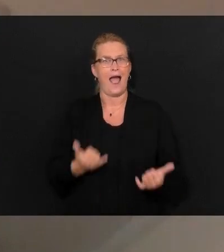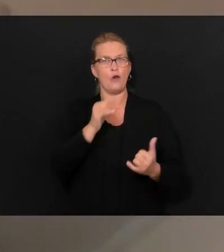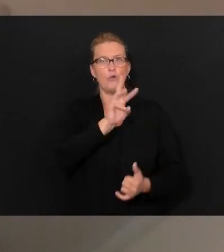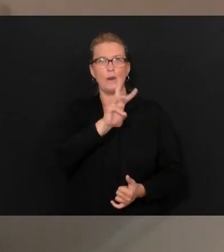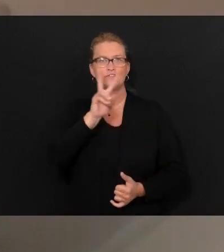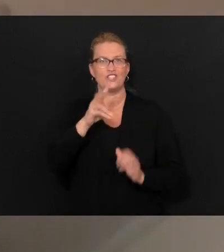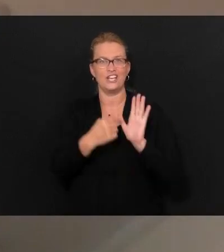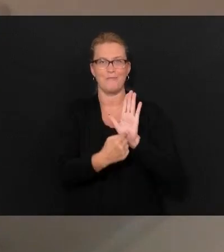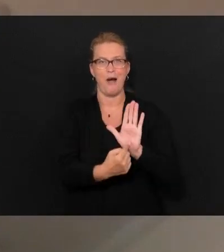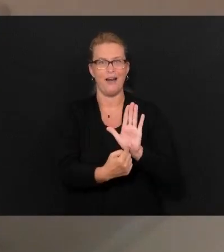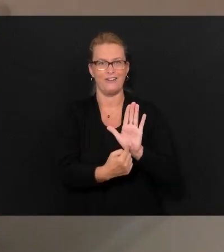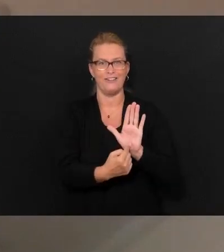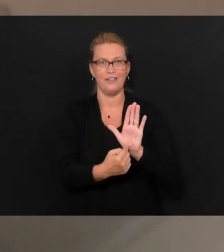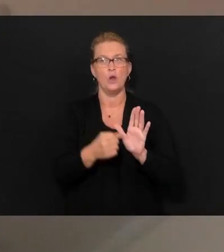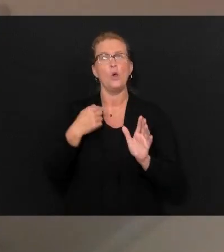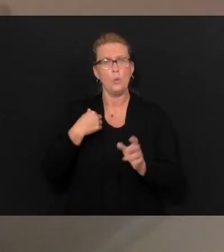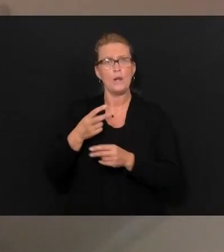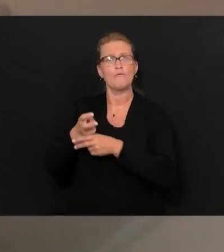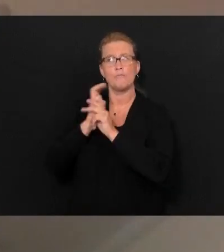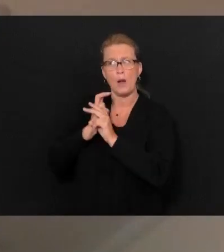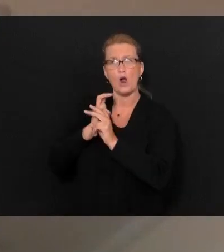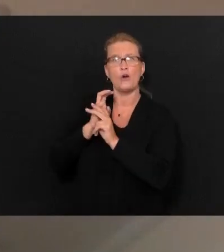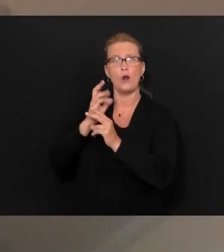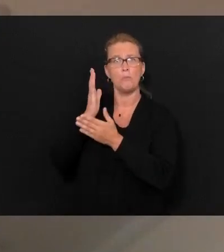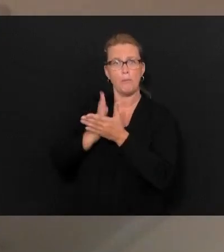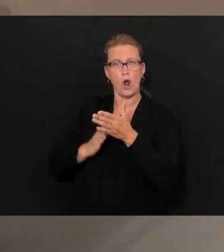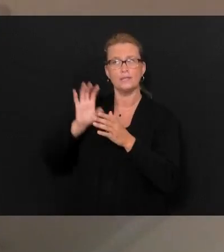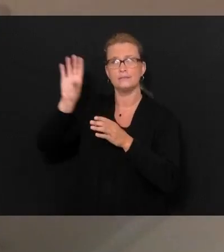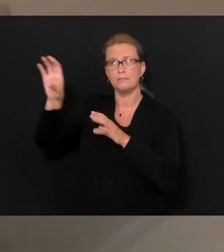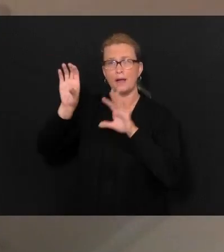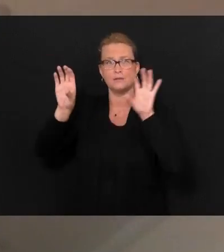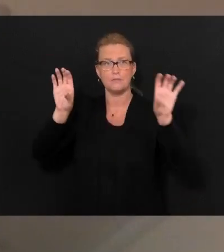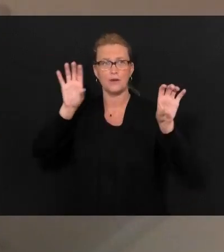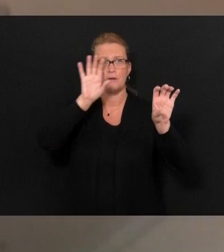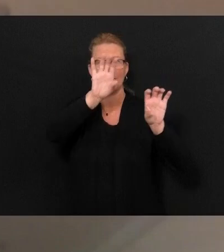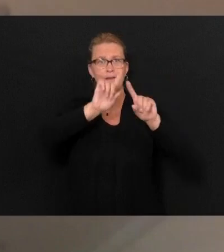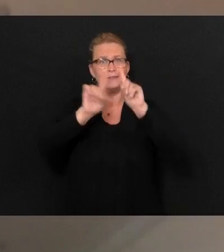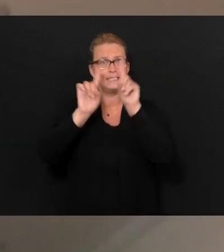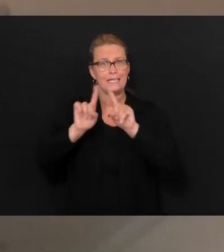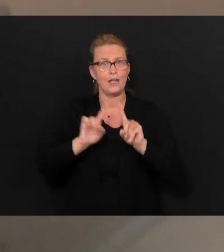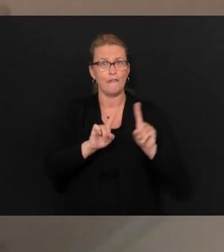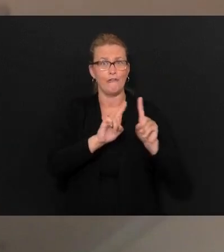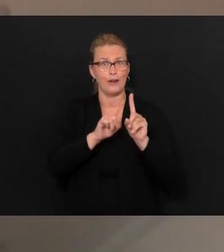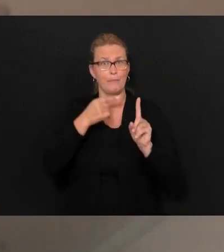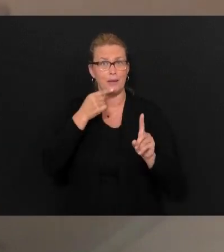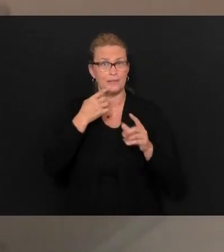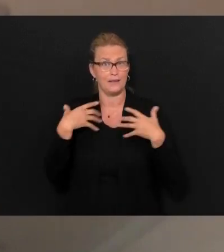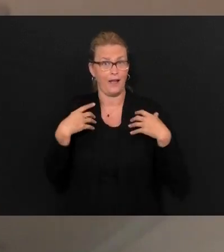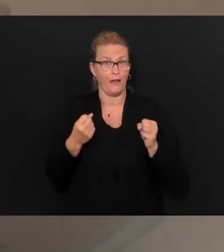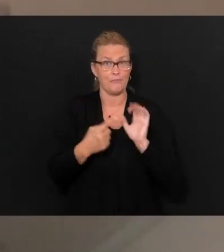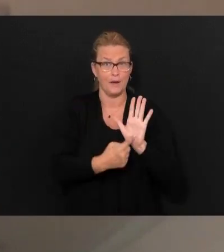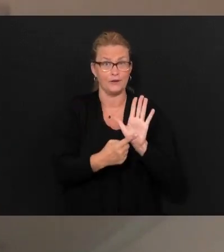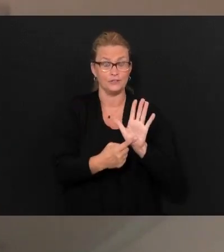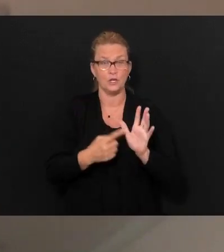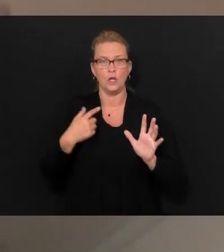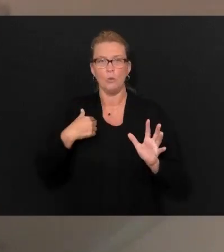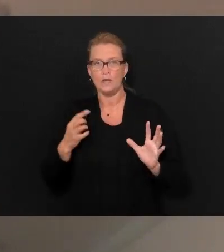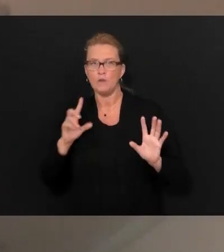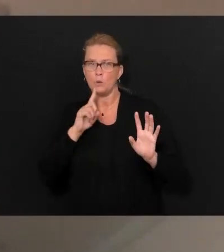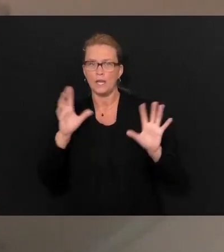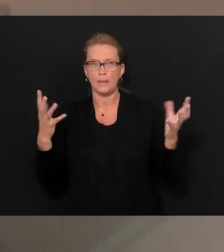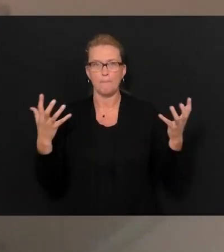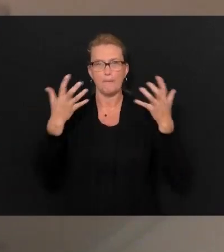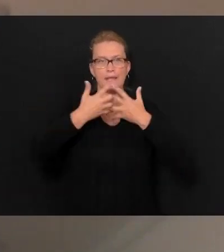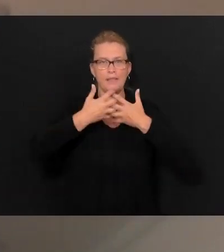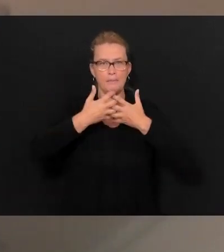know, we've borrowed pieces now from many different public health models, and we've combined those in a way that we feel